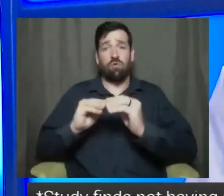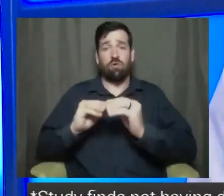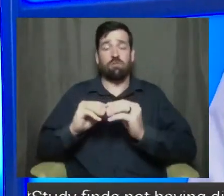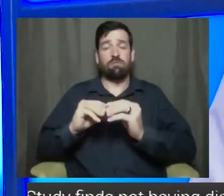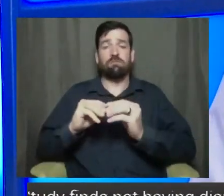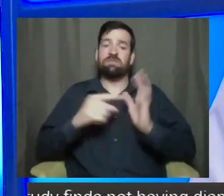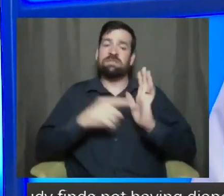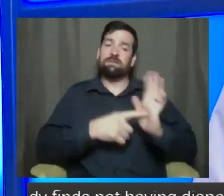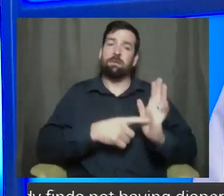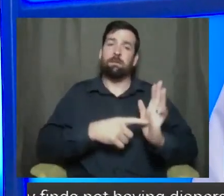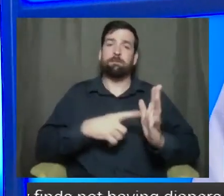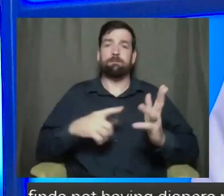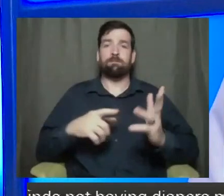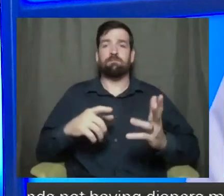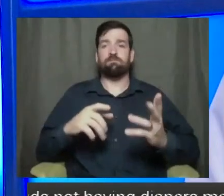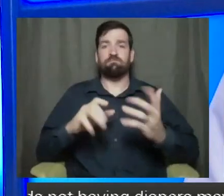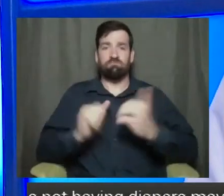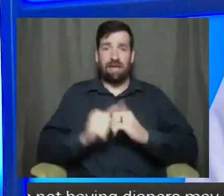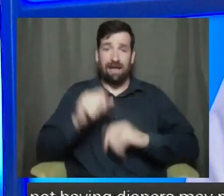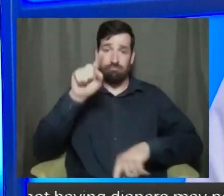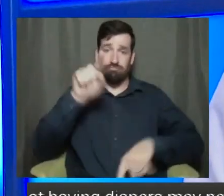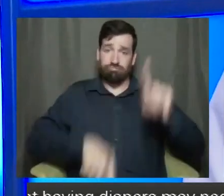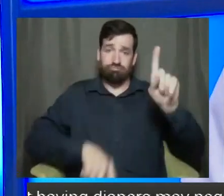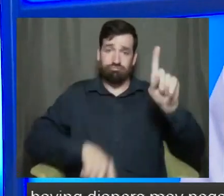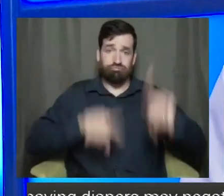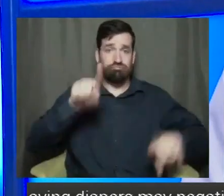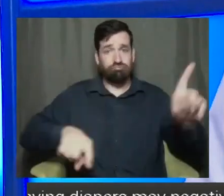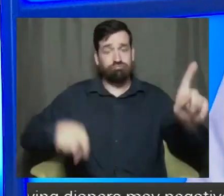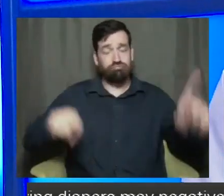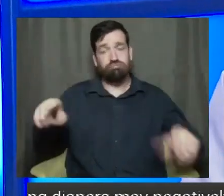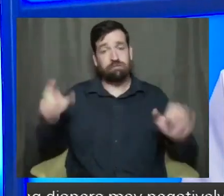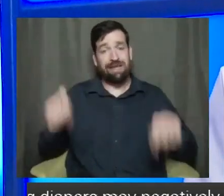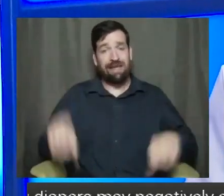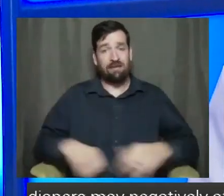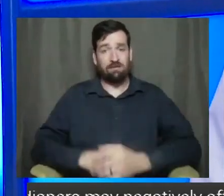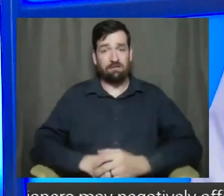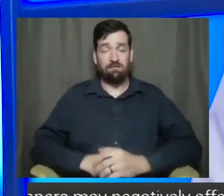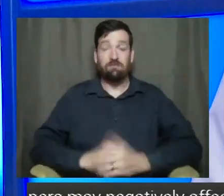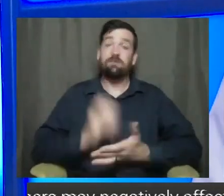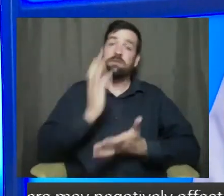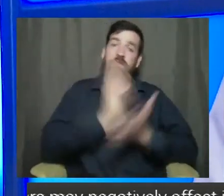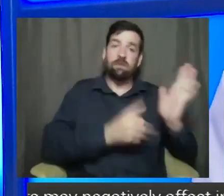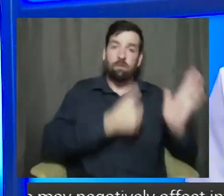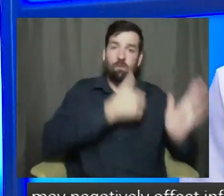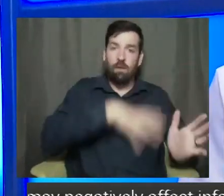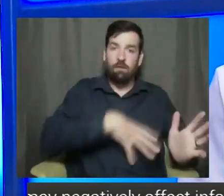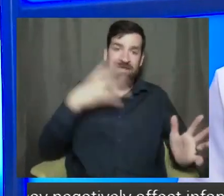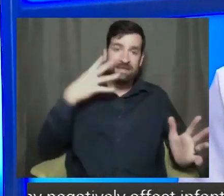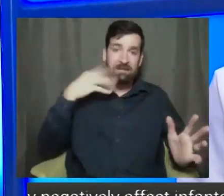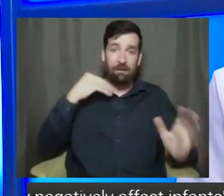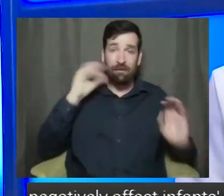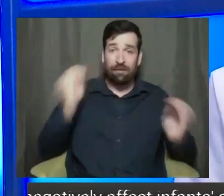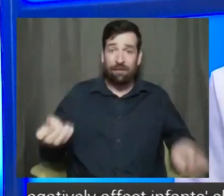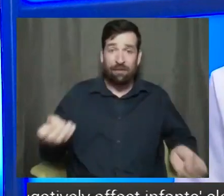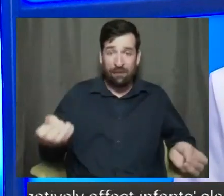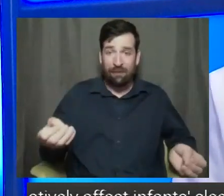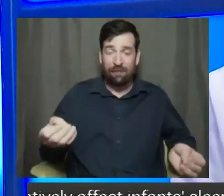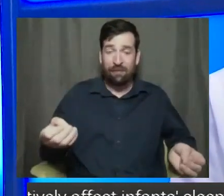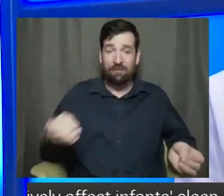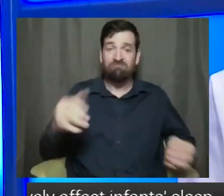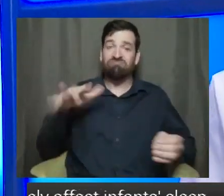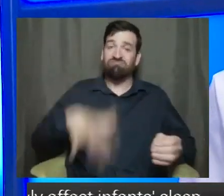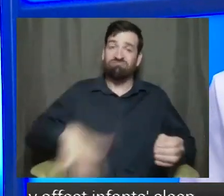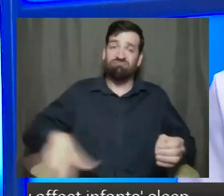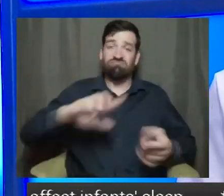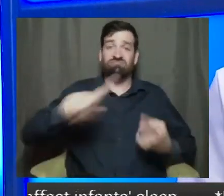and how variable they really truly can be. Some women experience absolutely nothing before and around the stop of their menstrual